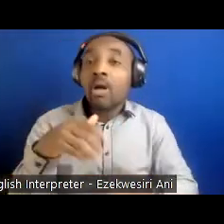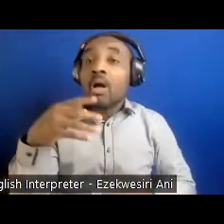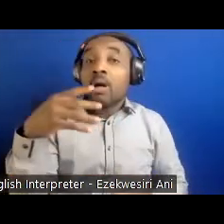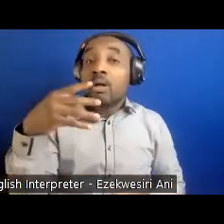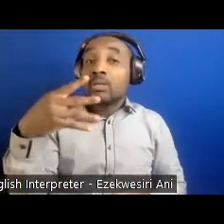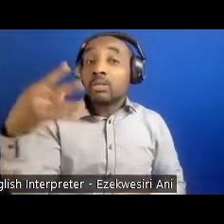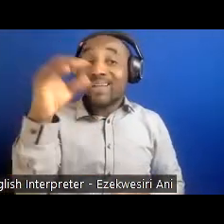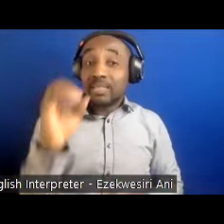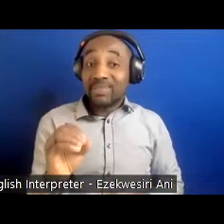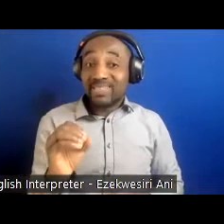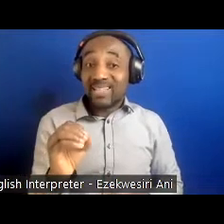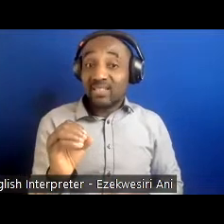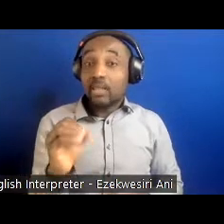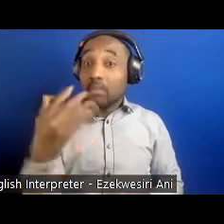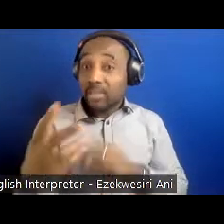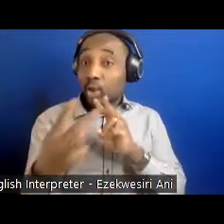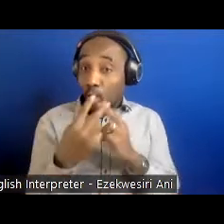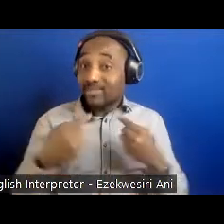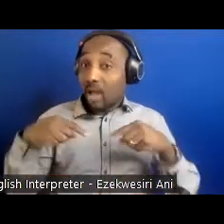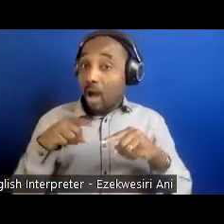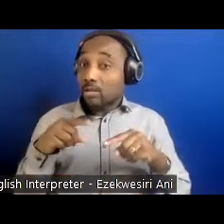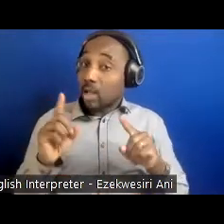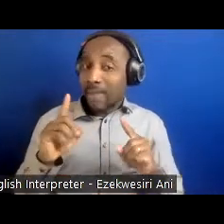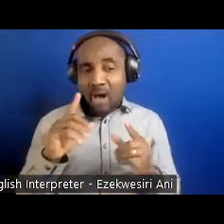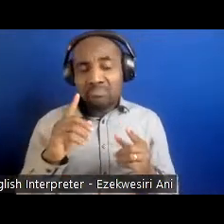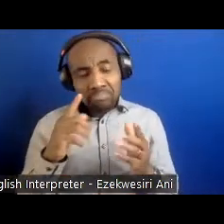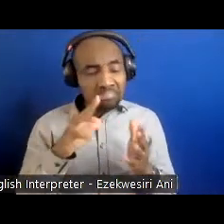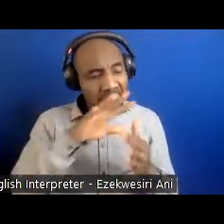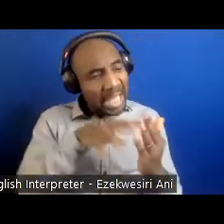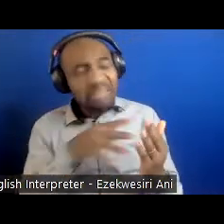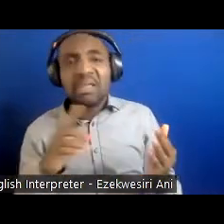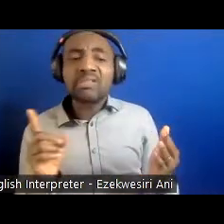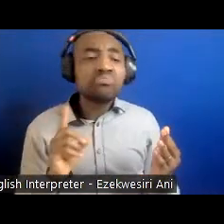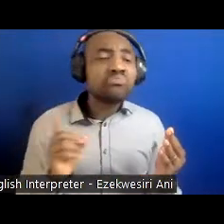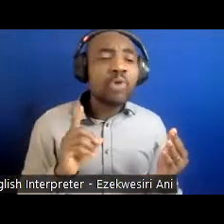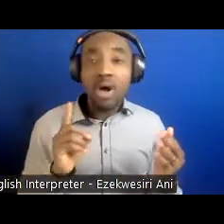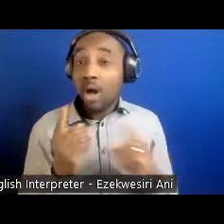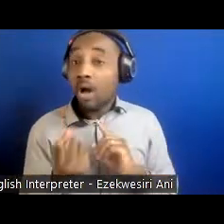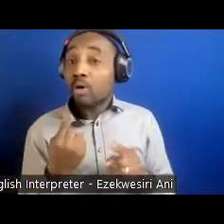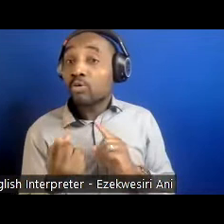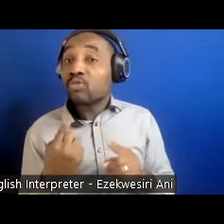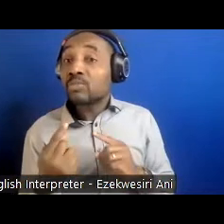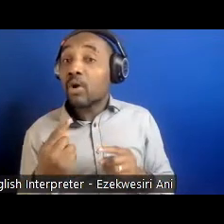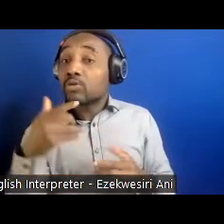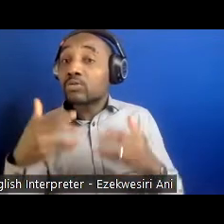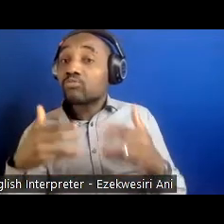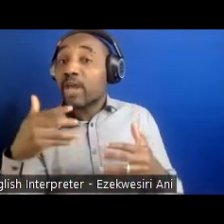90% of NGBs were in contact with us about the index, and our response rate was 75%.